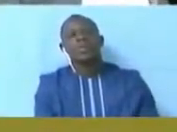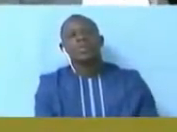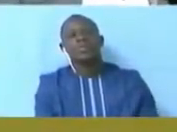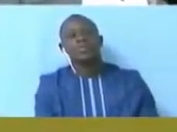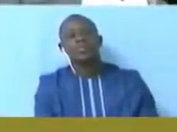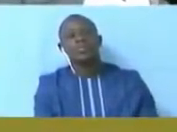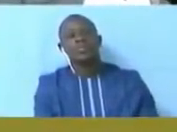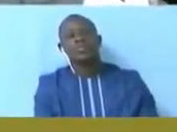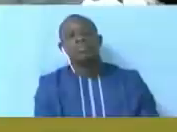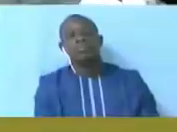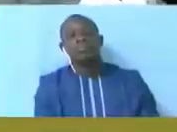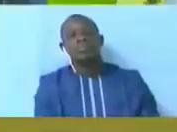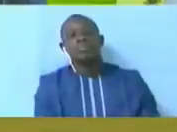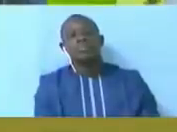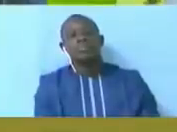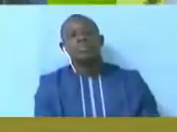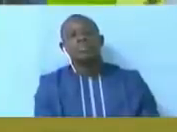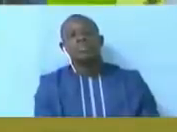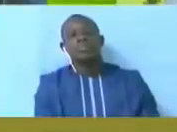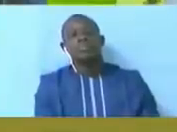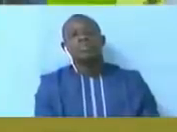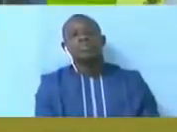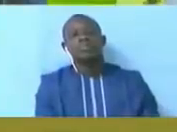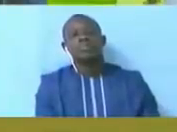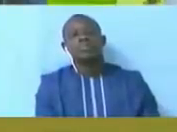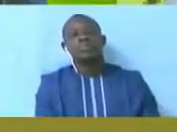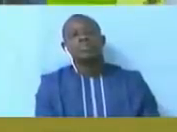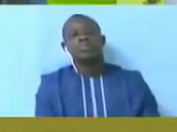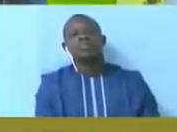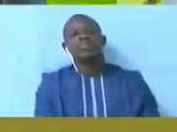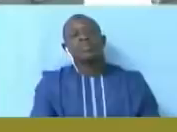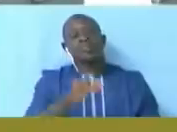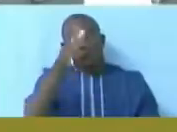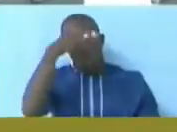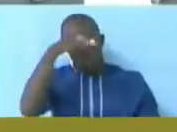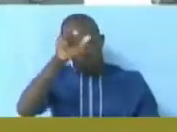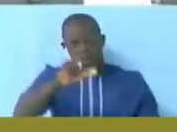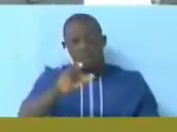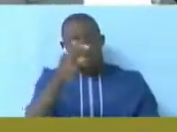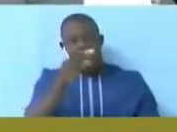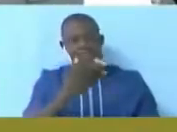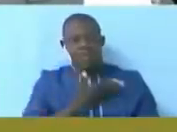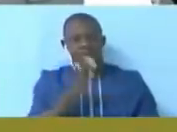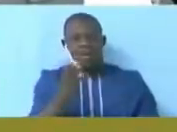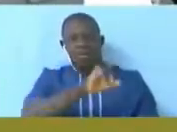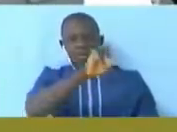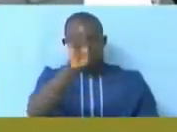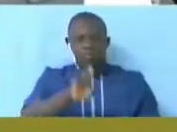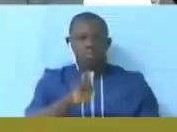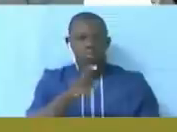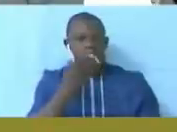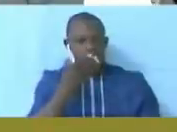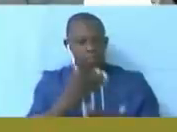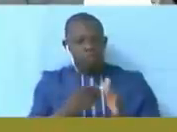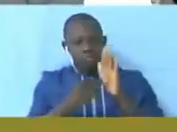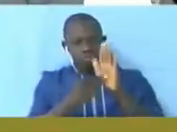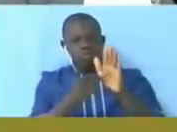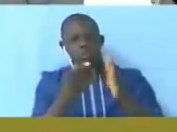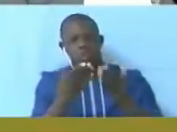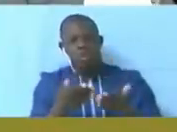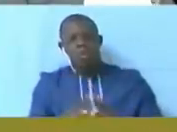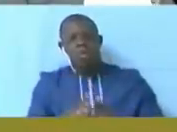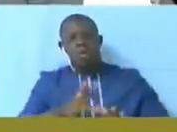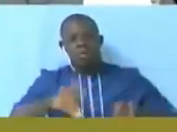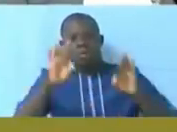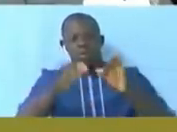baka ndan asa hayata fana. Commissioners, if you have any questions, please indicate them. Imam C, you